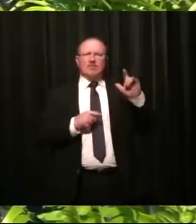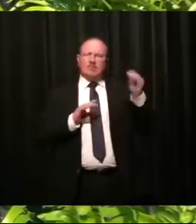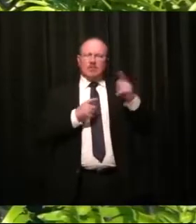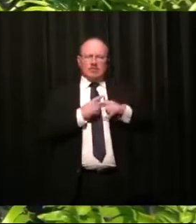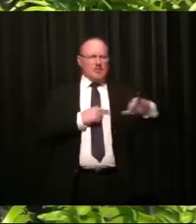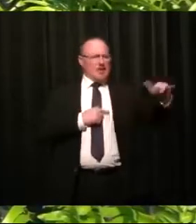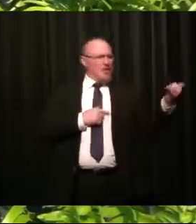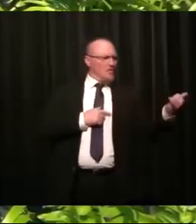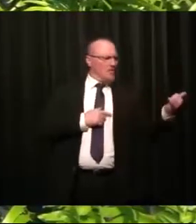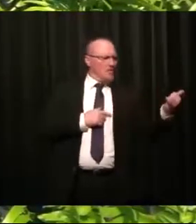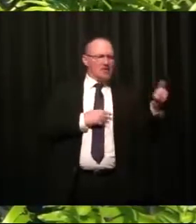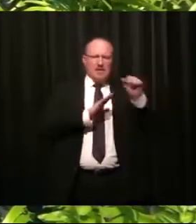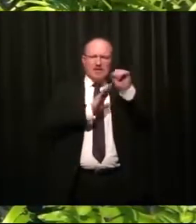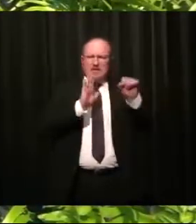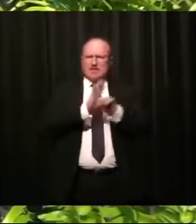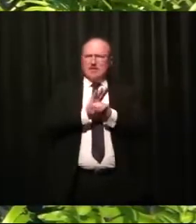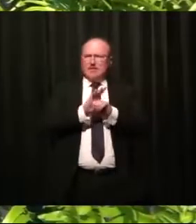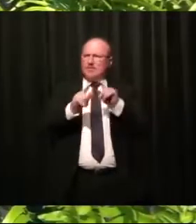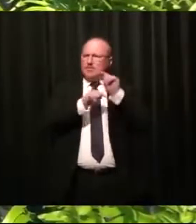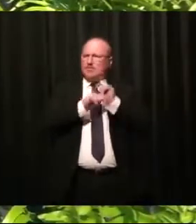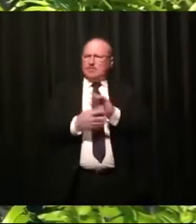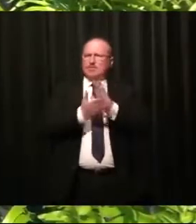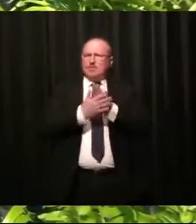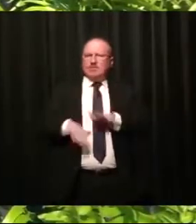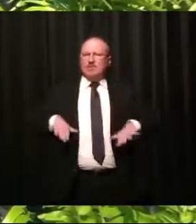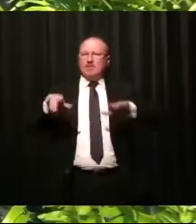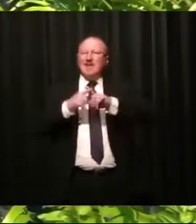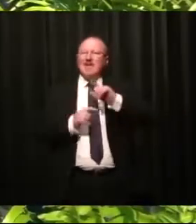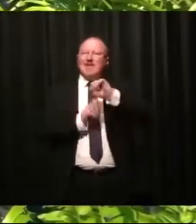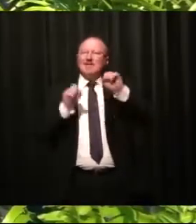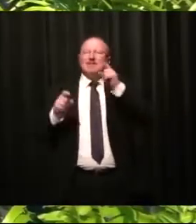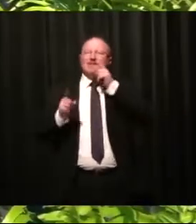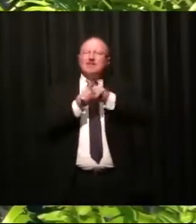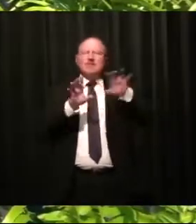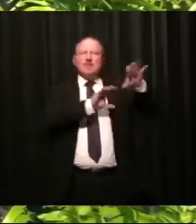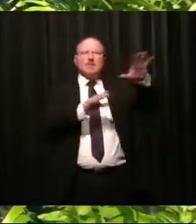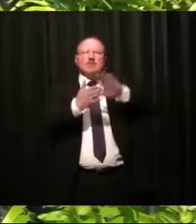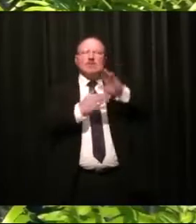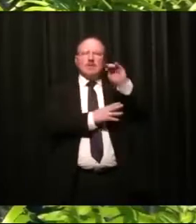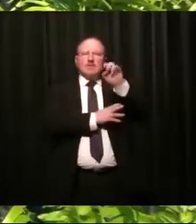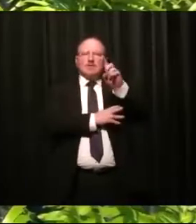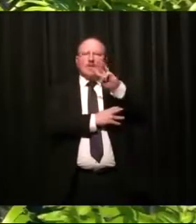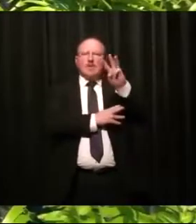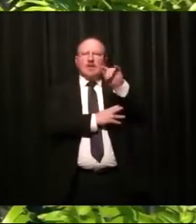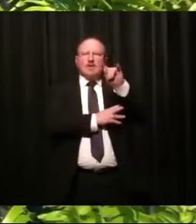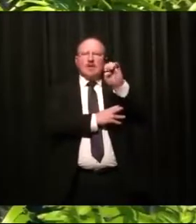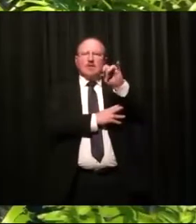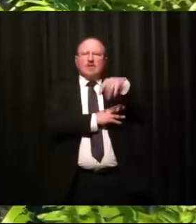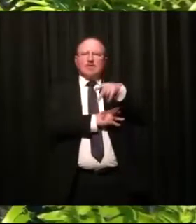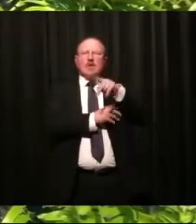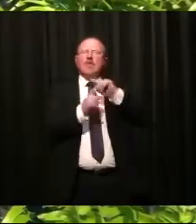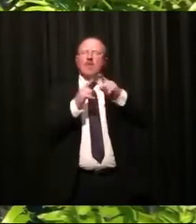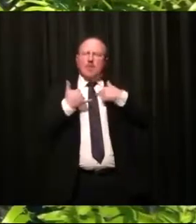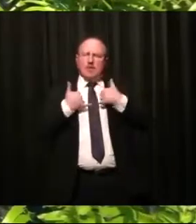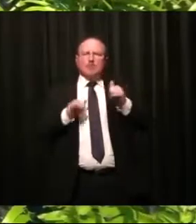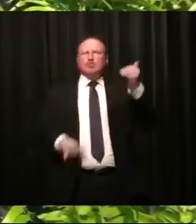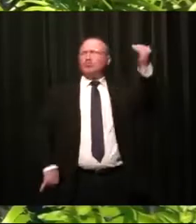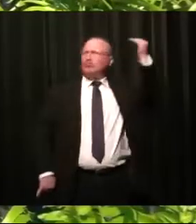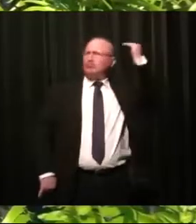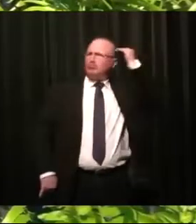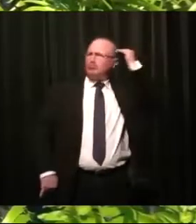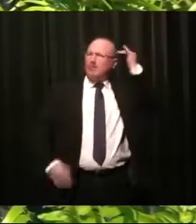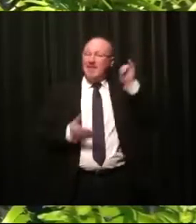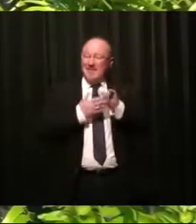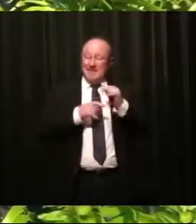as compared to our other state's traditional school settings and our sister schools here in the MSD of Wayne Township. But we still